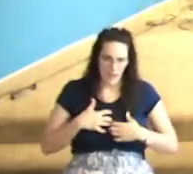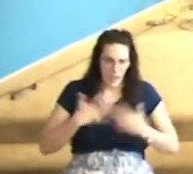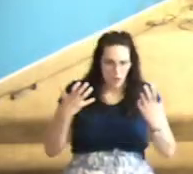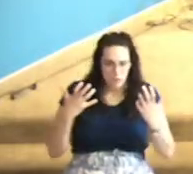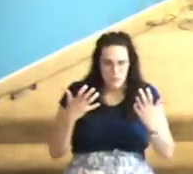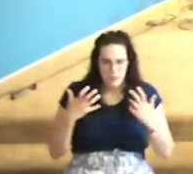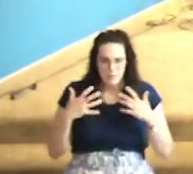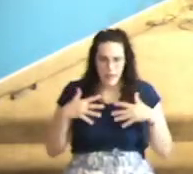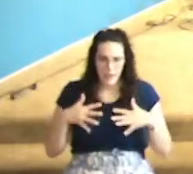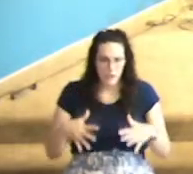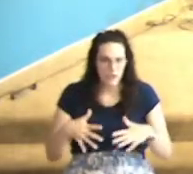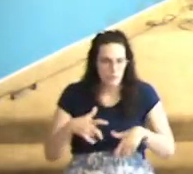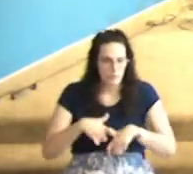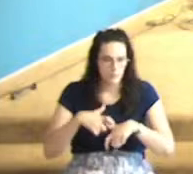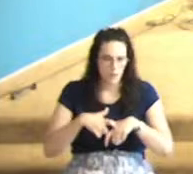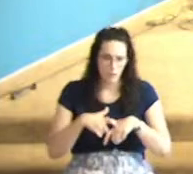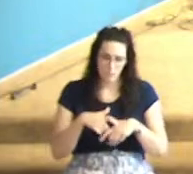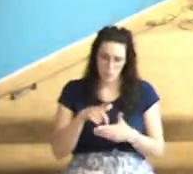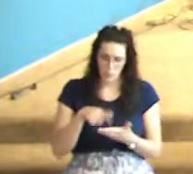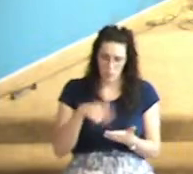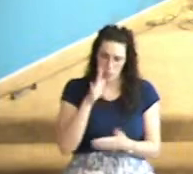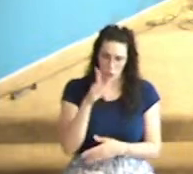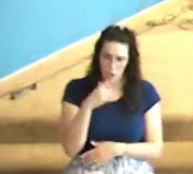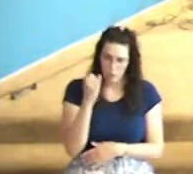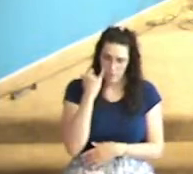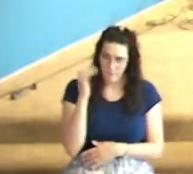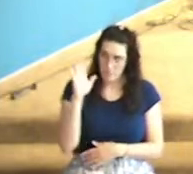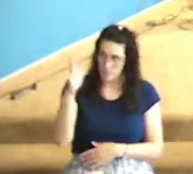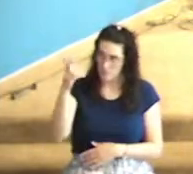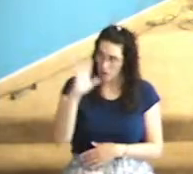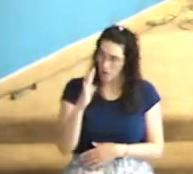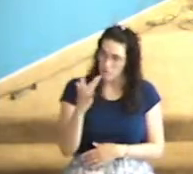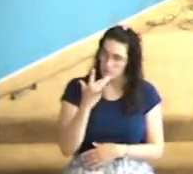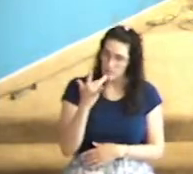would it look like to extend God's favor to